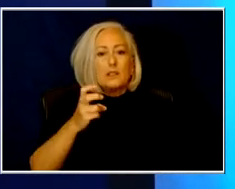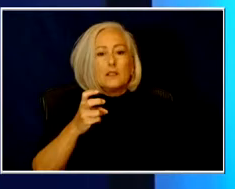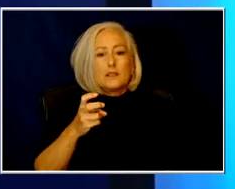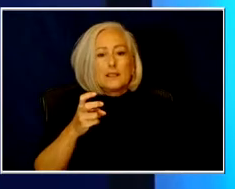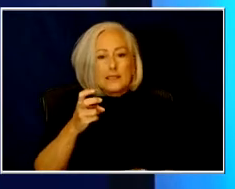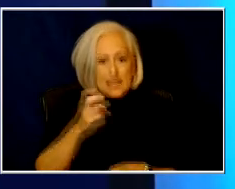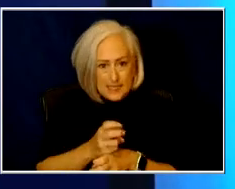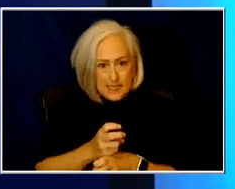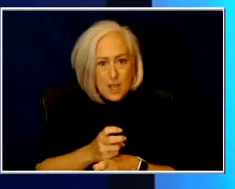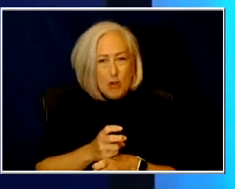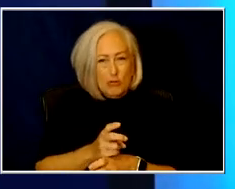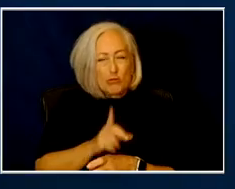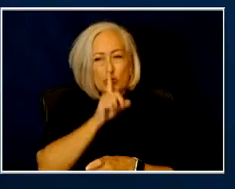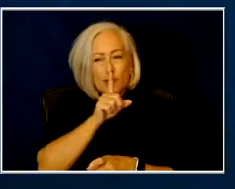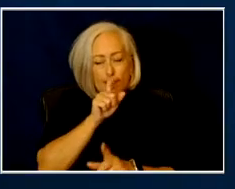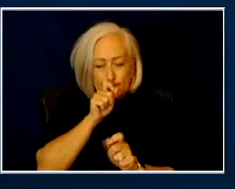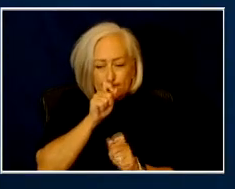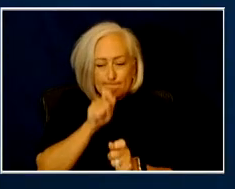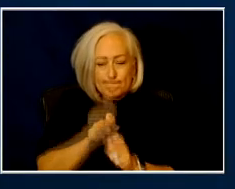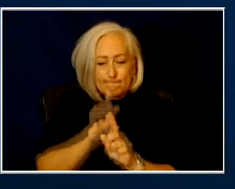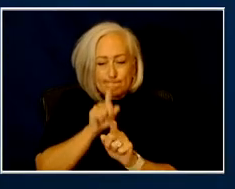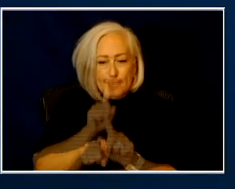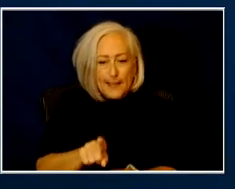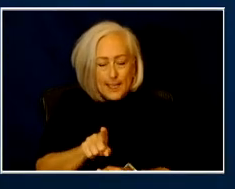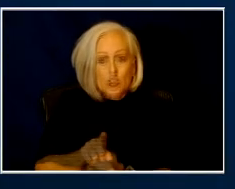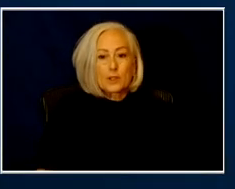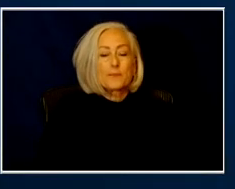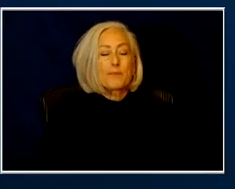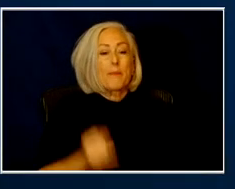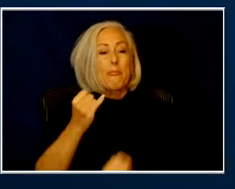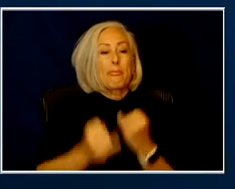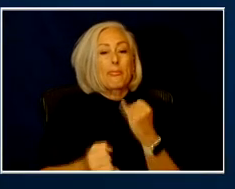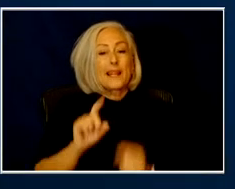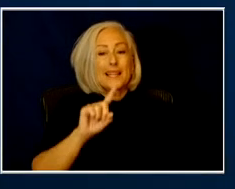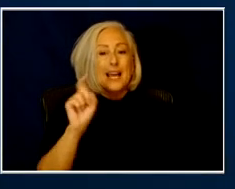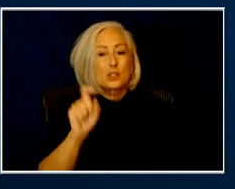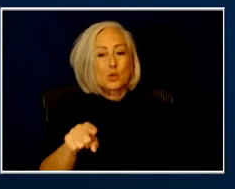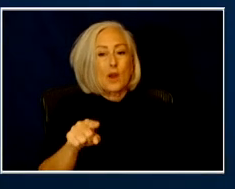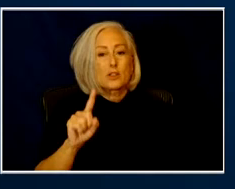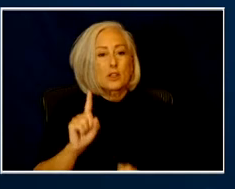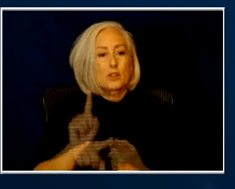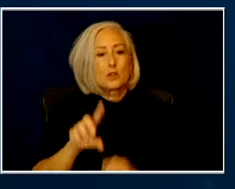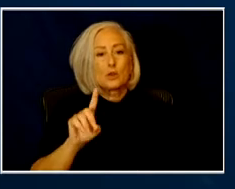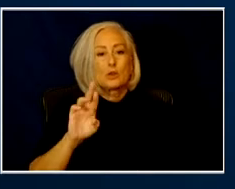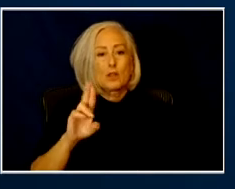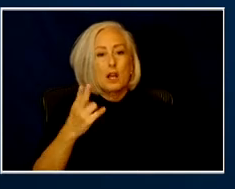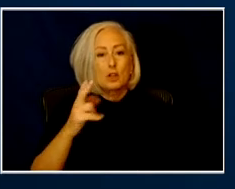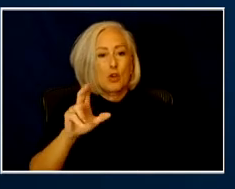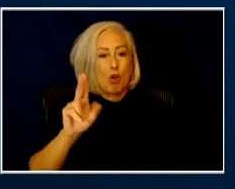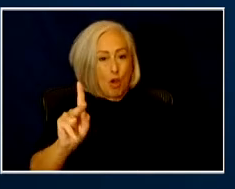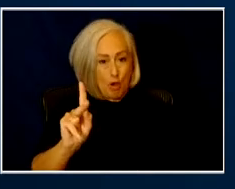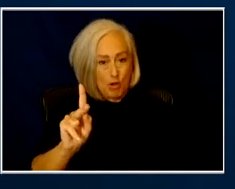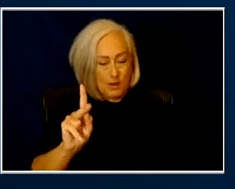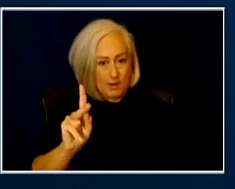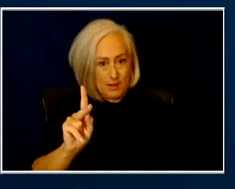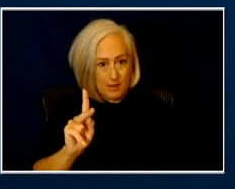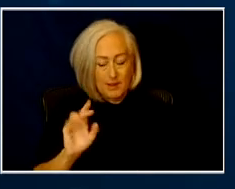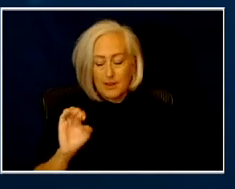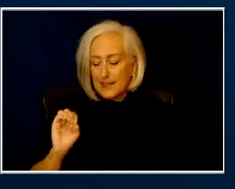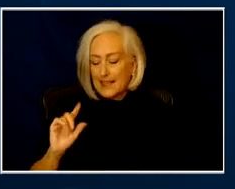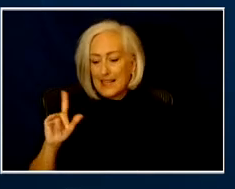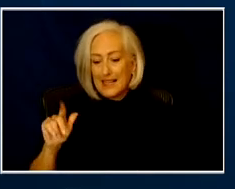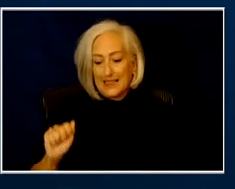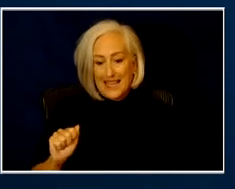make that answer for sure and then I think I'm going to get the last question to you Dr Hawkinson Elena has a follow-up question because her two-year-old caught